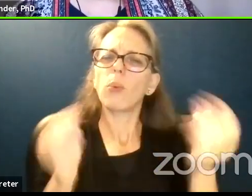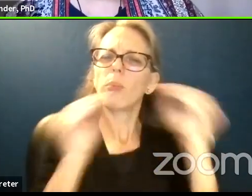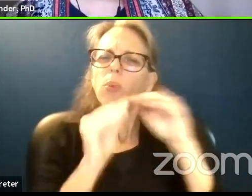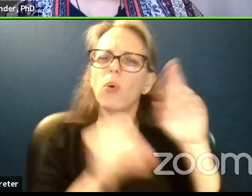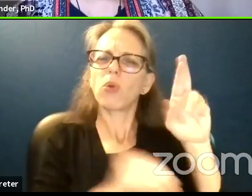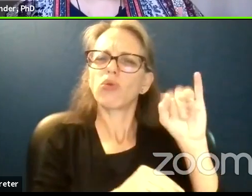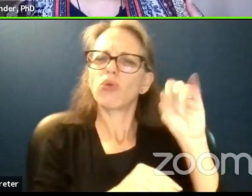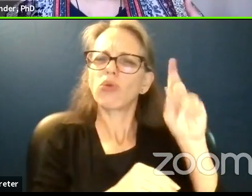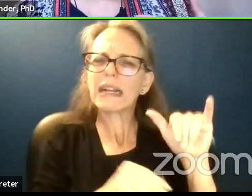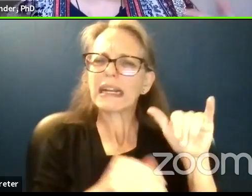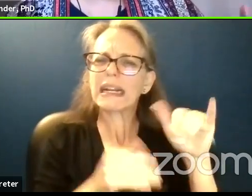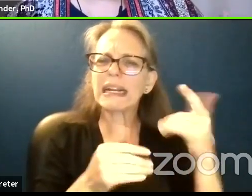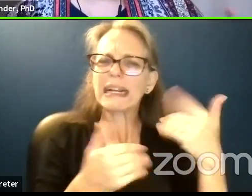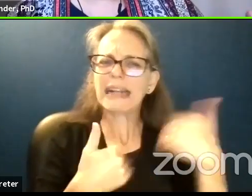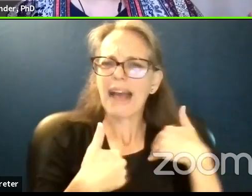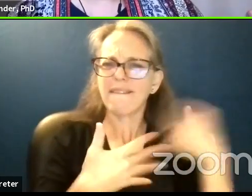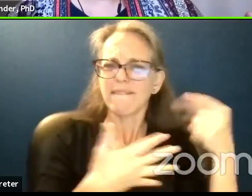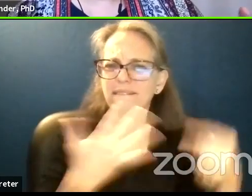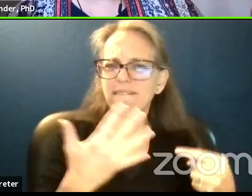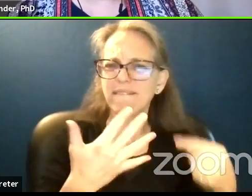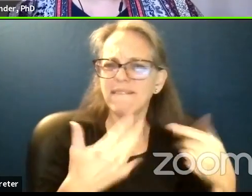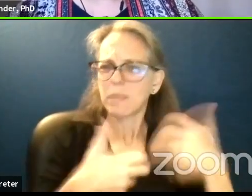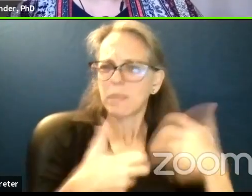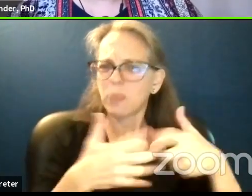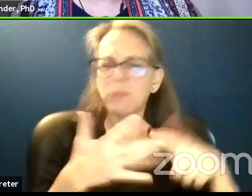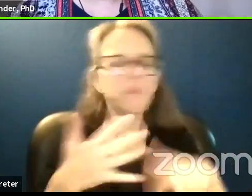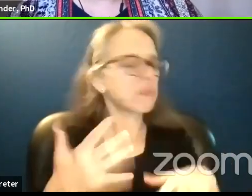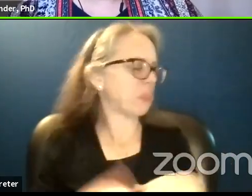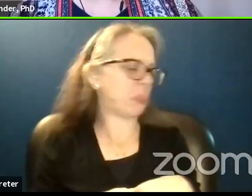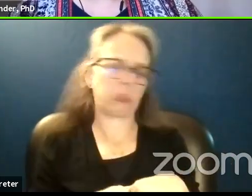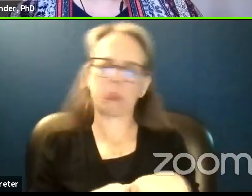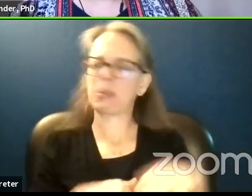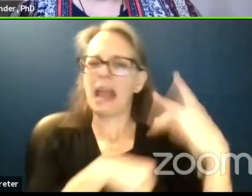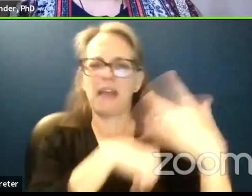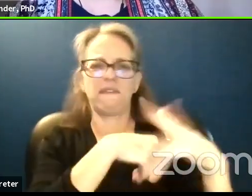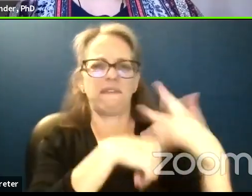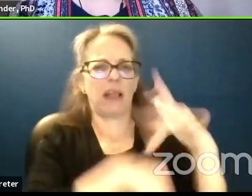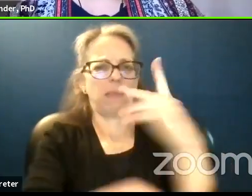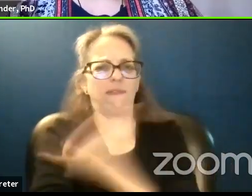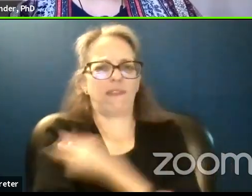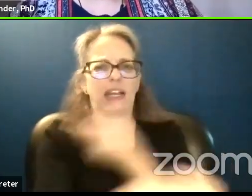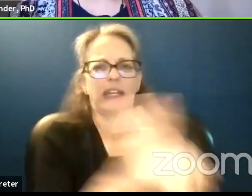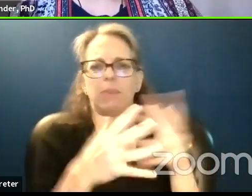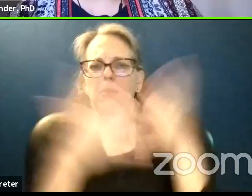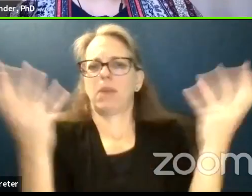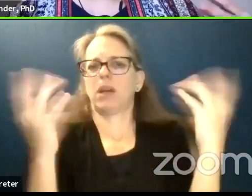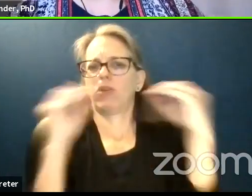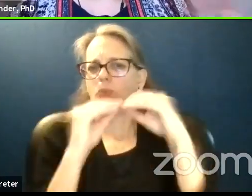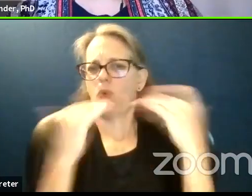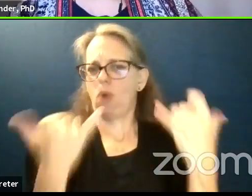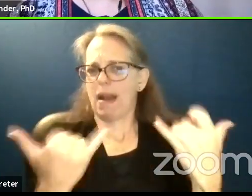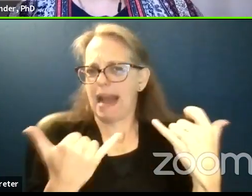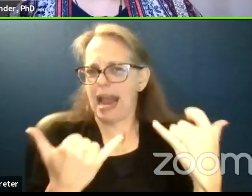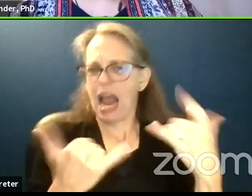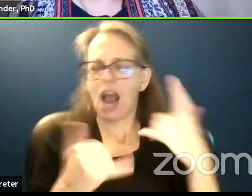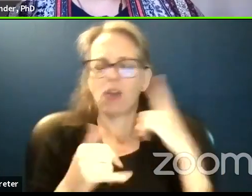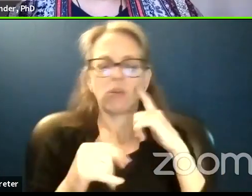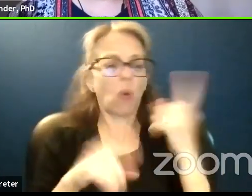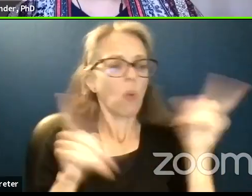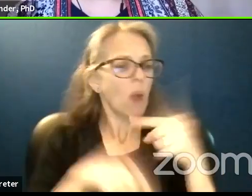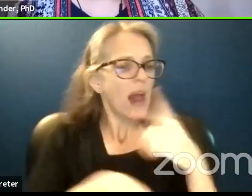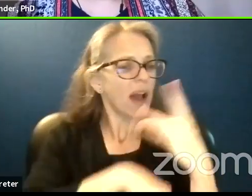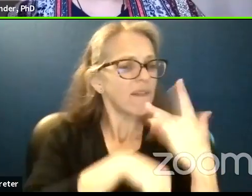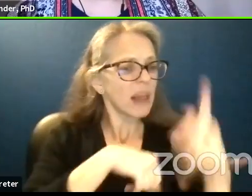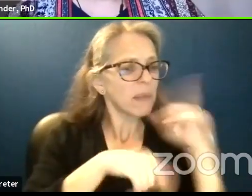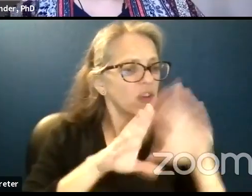No, the vaccine availability is much higher than it was before. So when it's available for kids, all kids